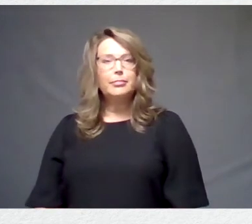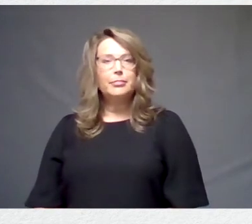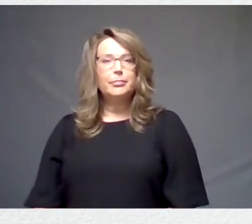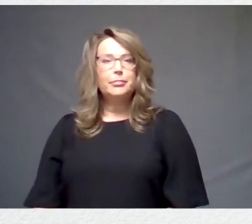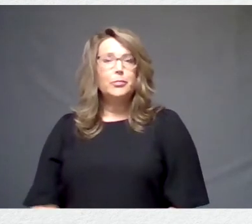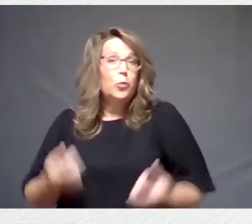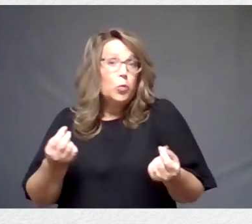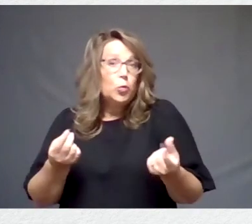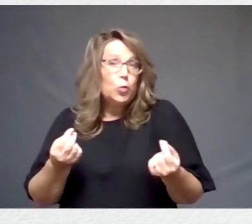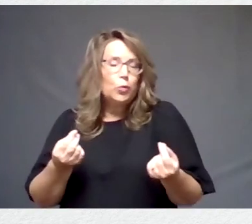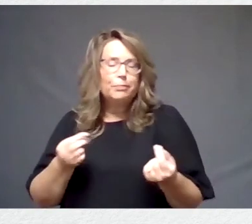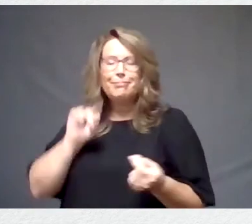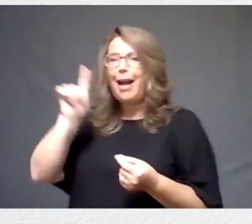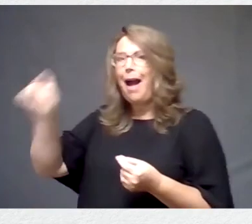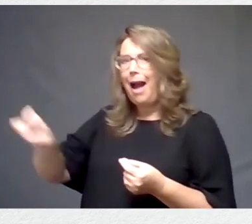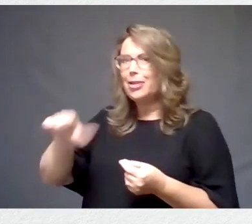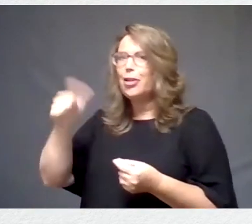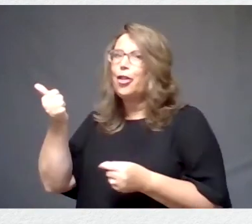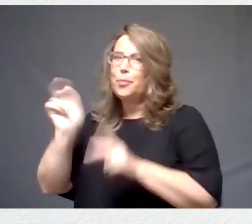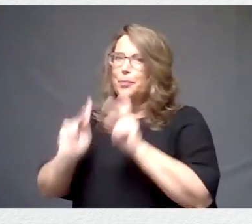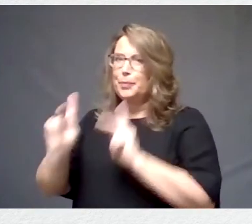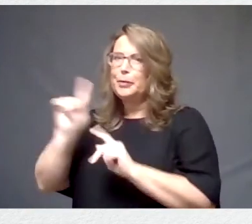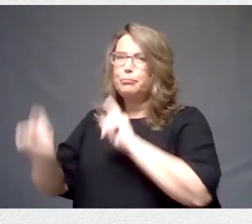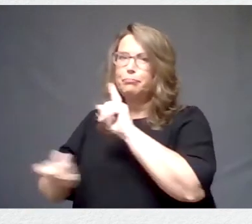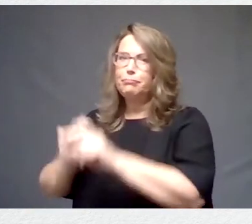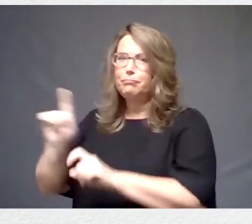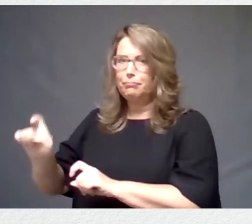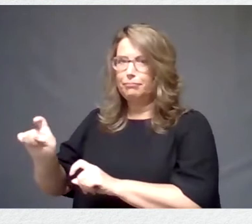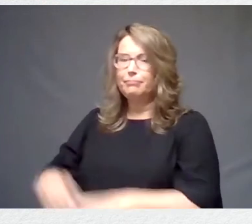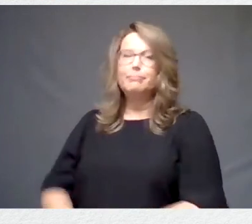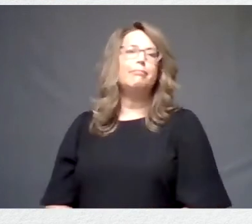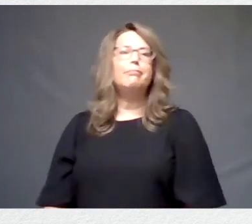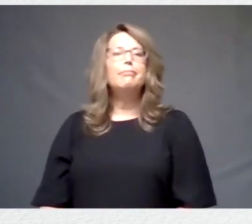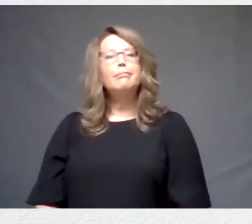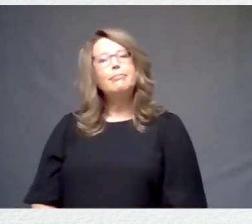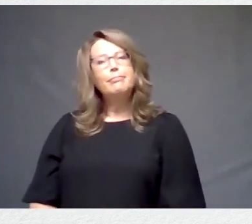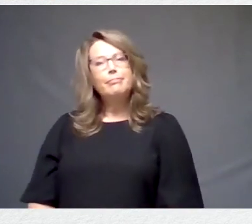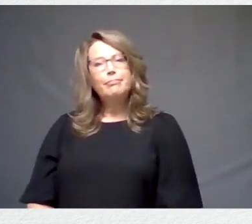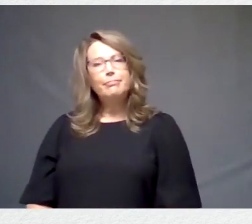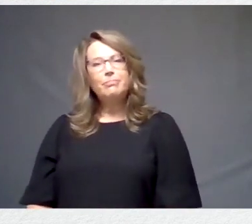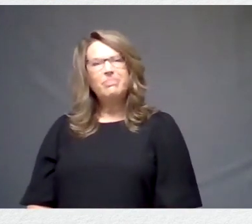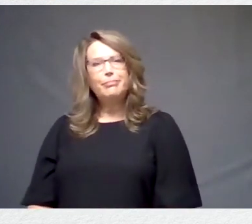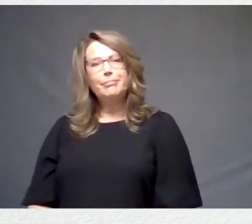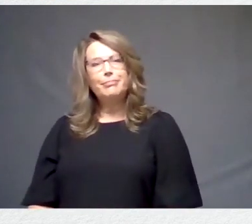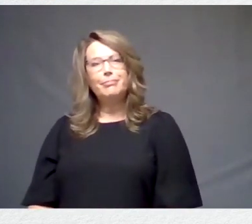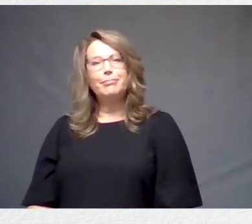You can always ask someone else. Siempre le podrás preguntar a alguien más.